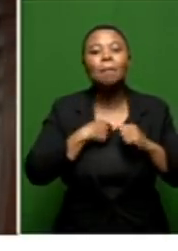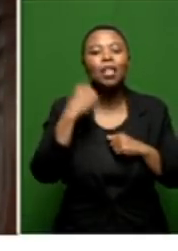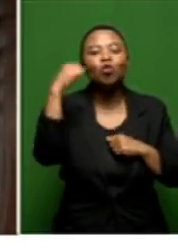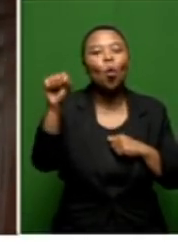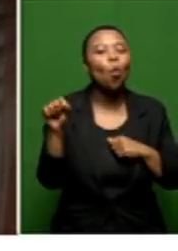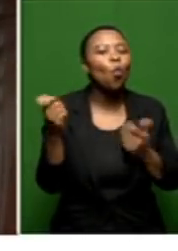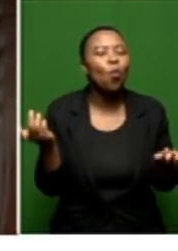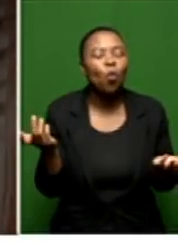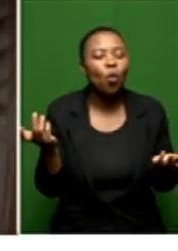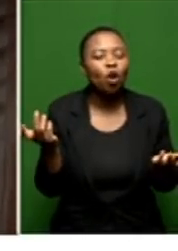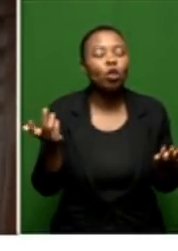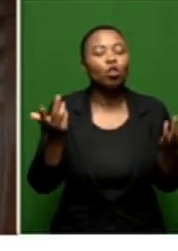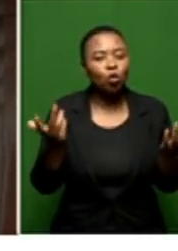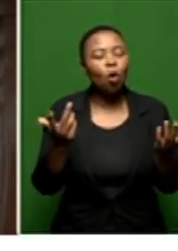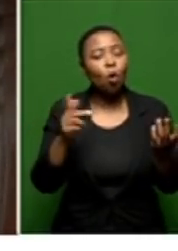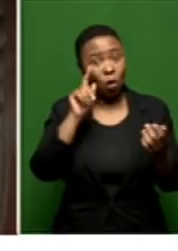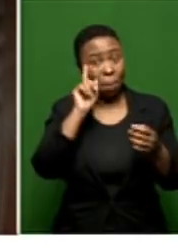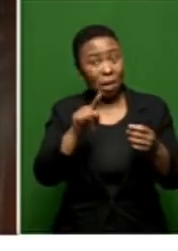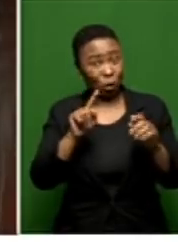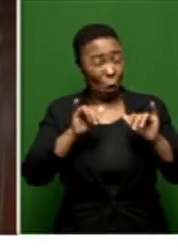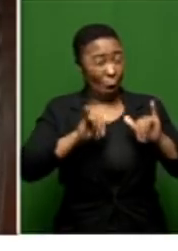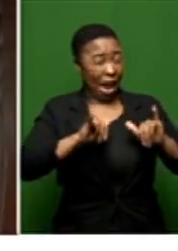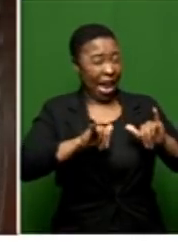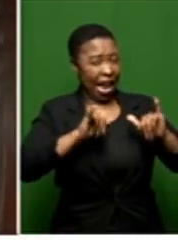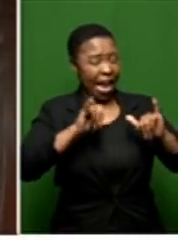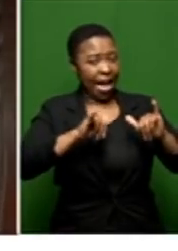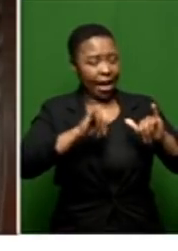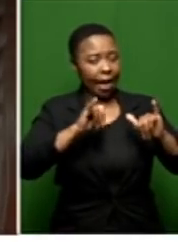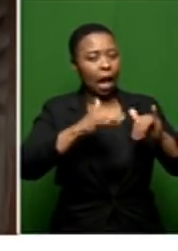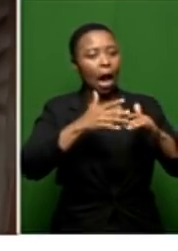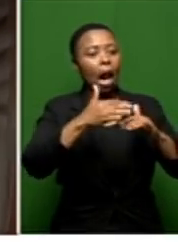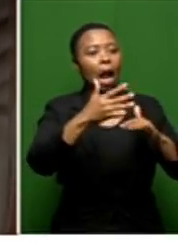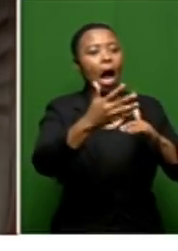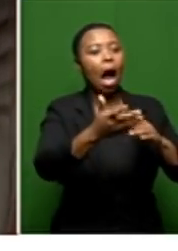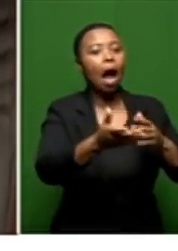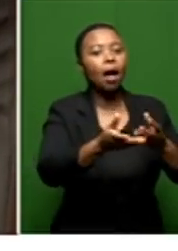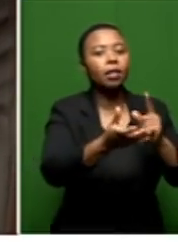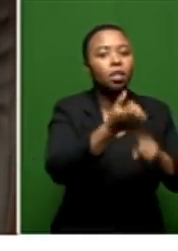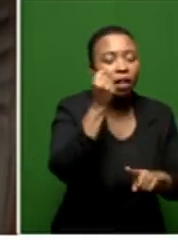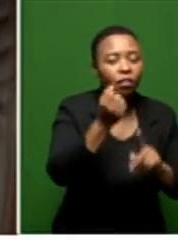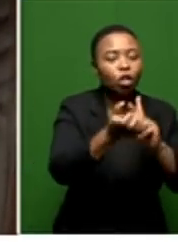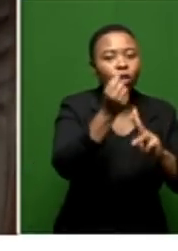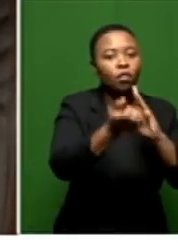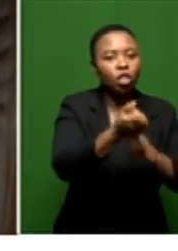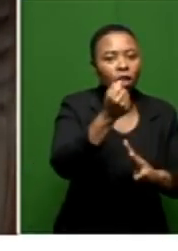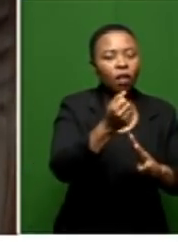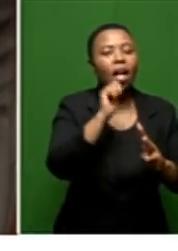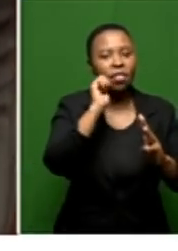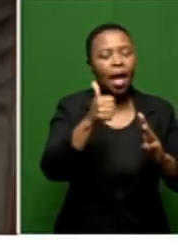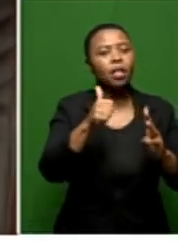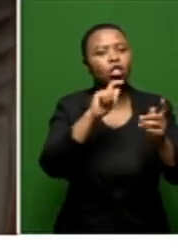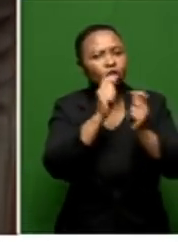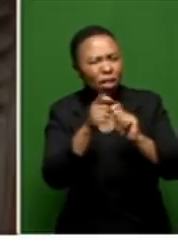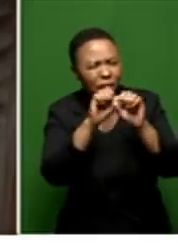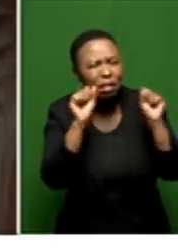wait until it can before we start tinkering with whatever we can change within